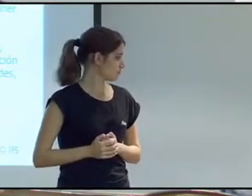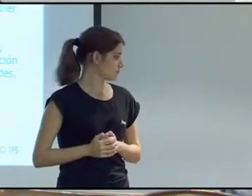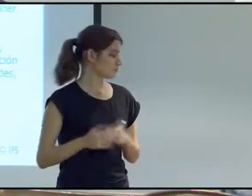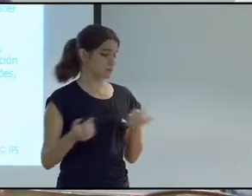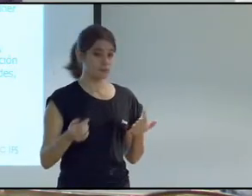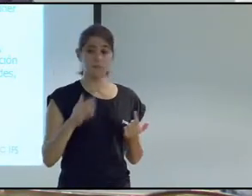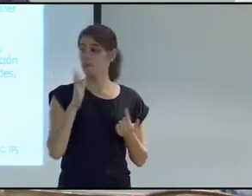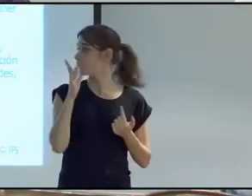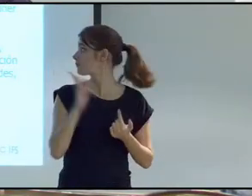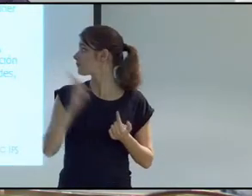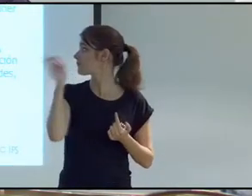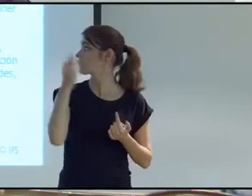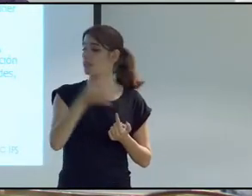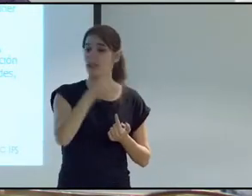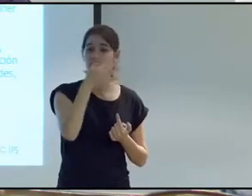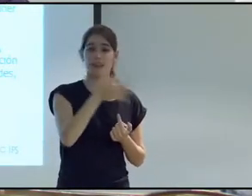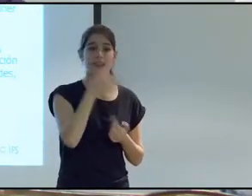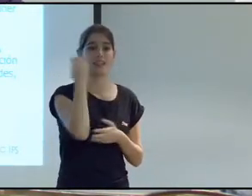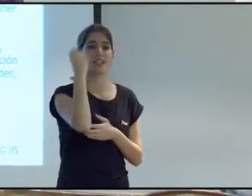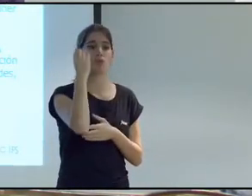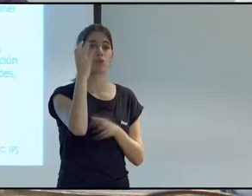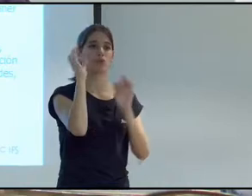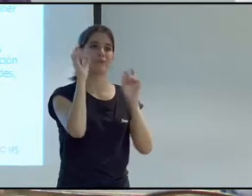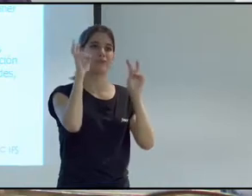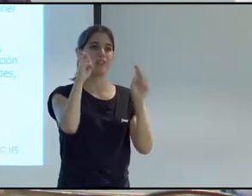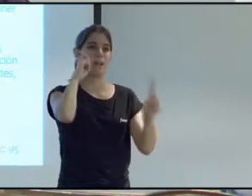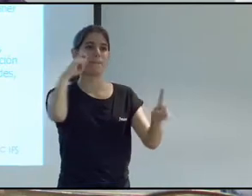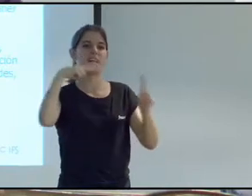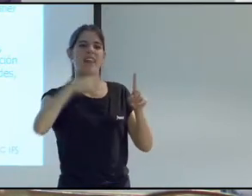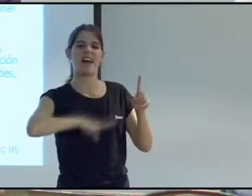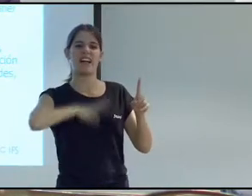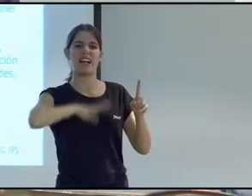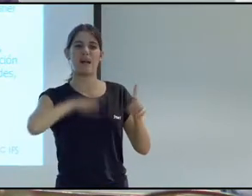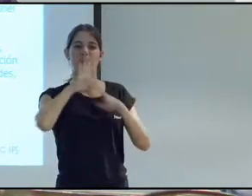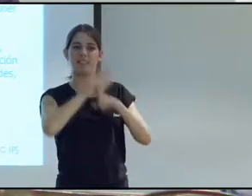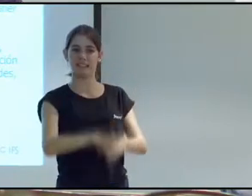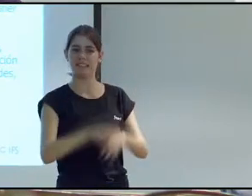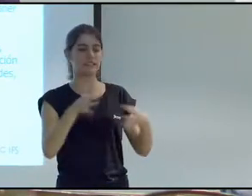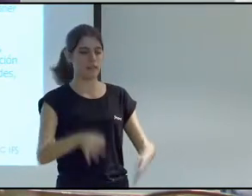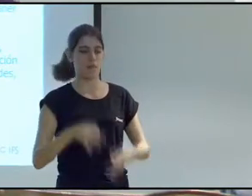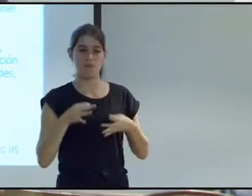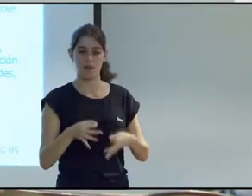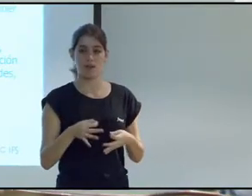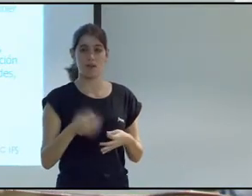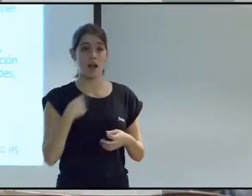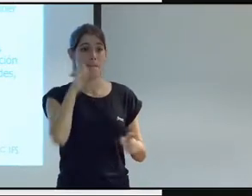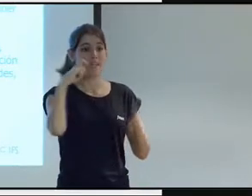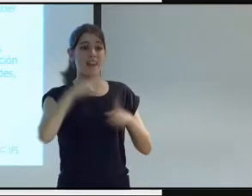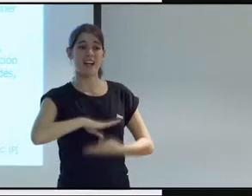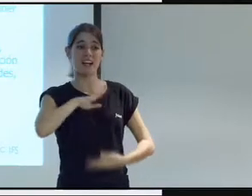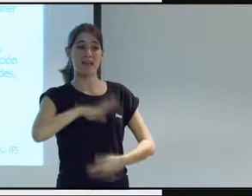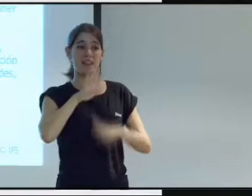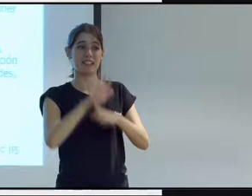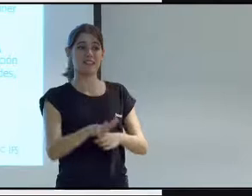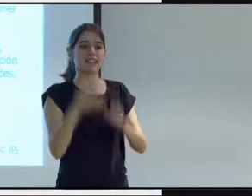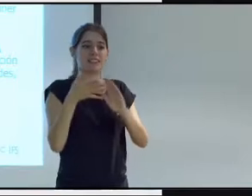system considering capacities. And here when we speak about capacities, we can